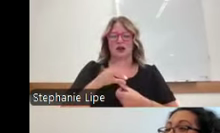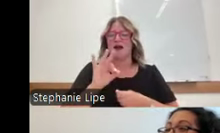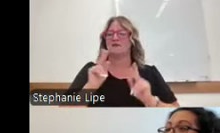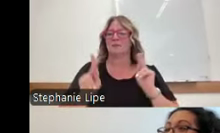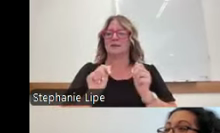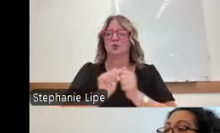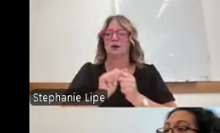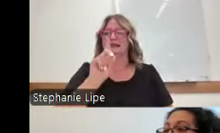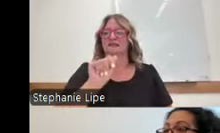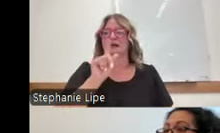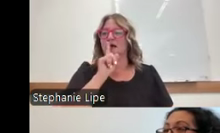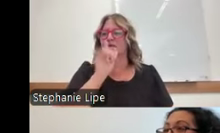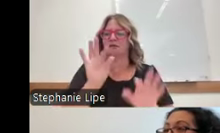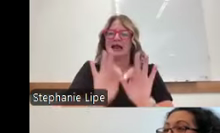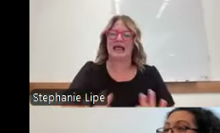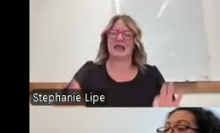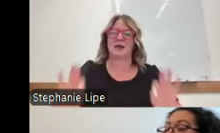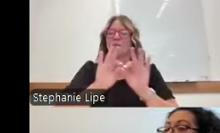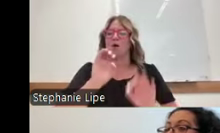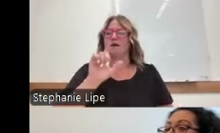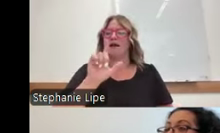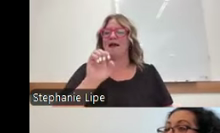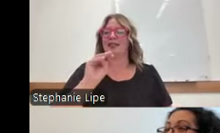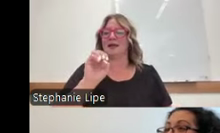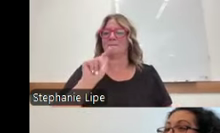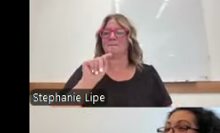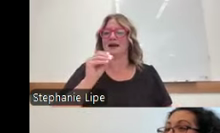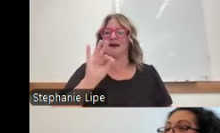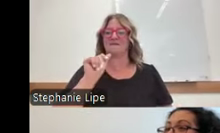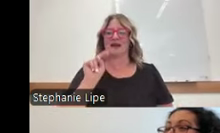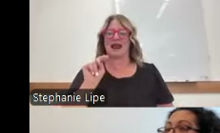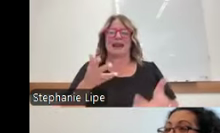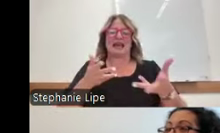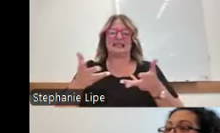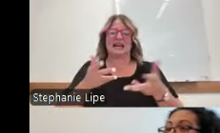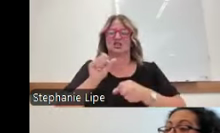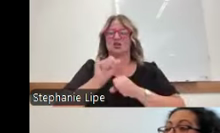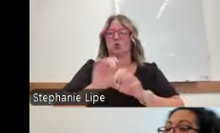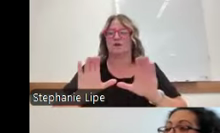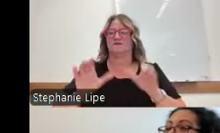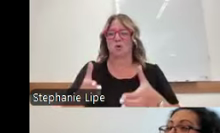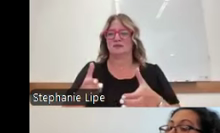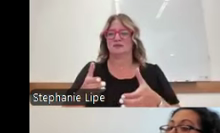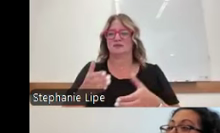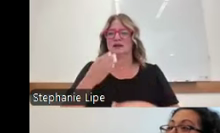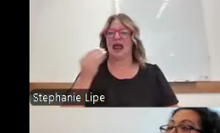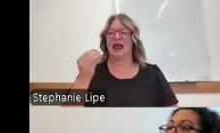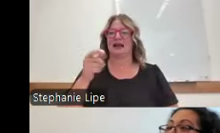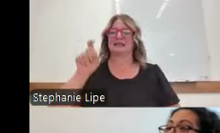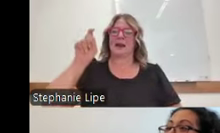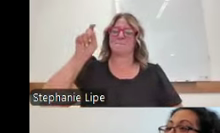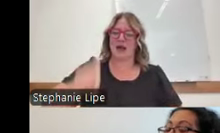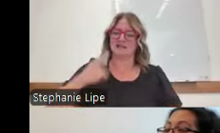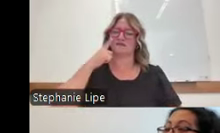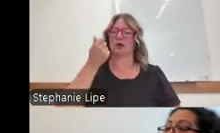understandings. There's 1 in 4 disabled individuals, and it's really important for them to be a part, to be able to be